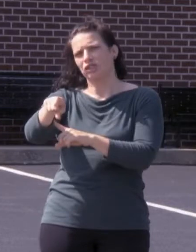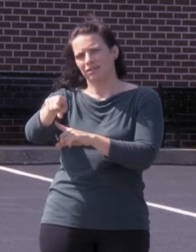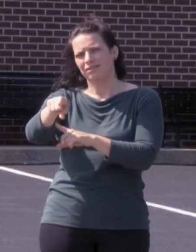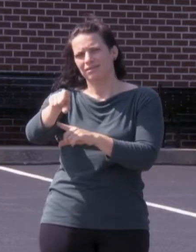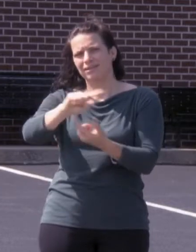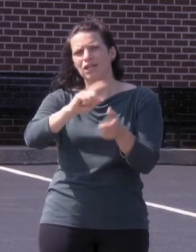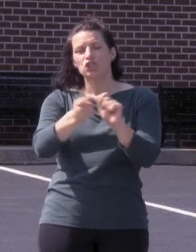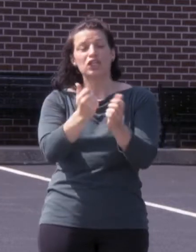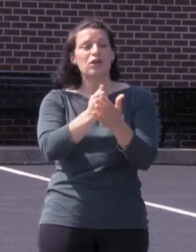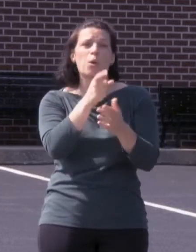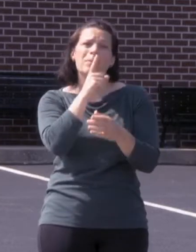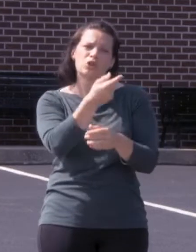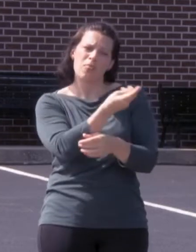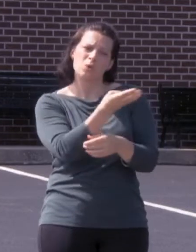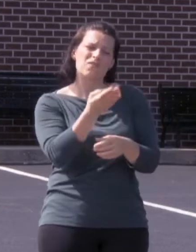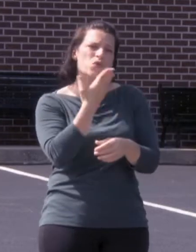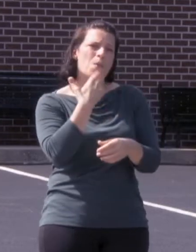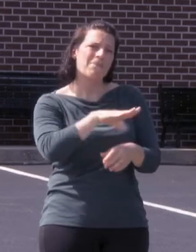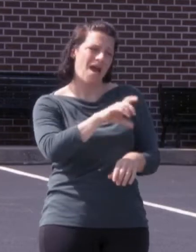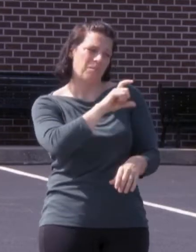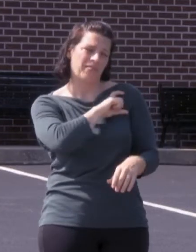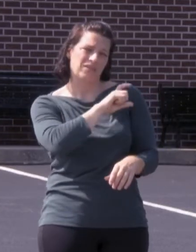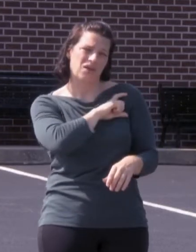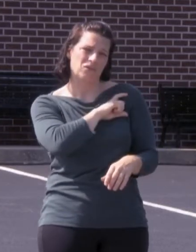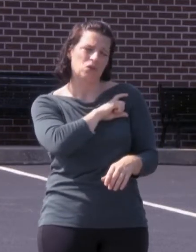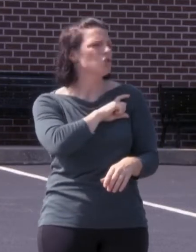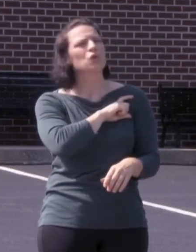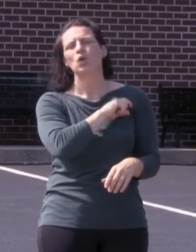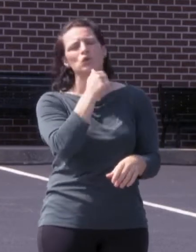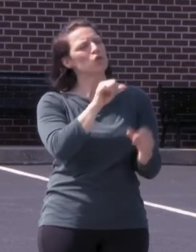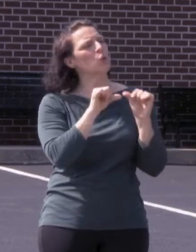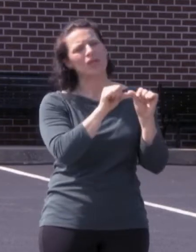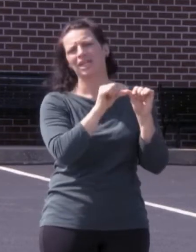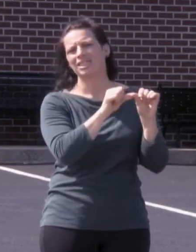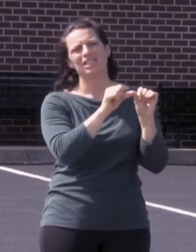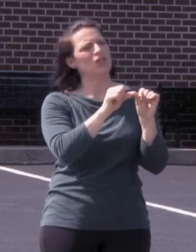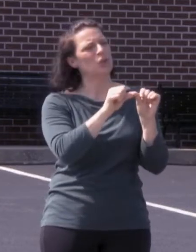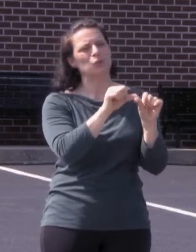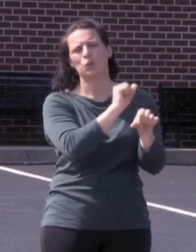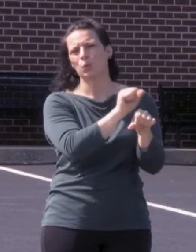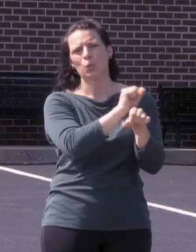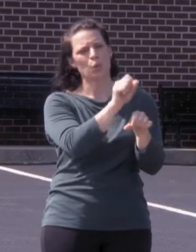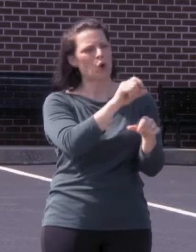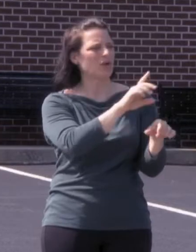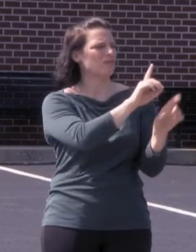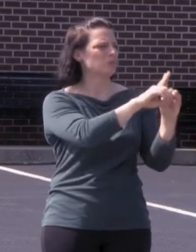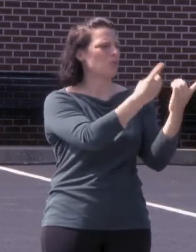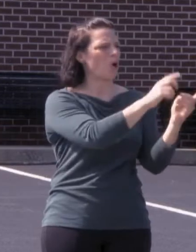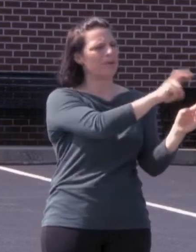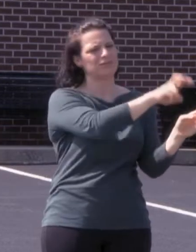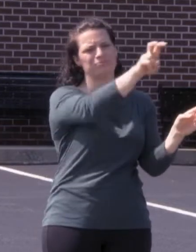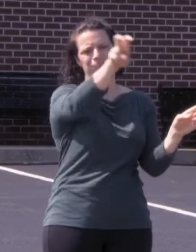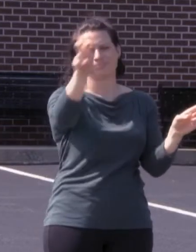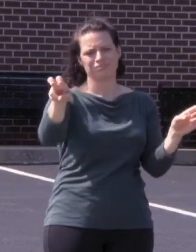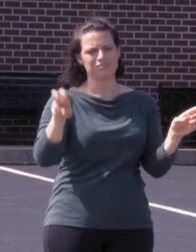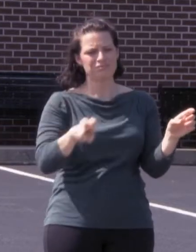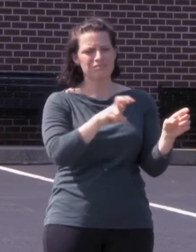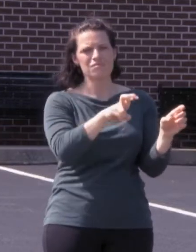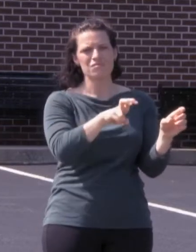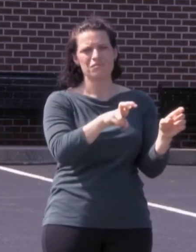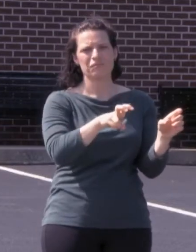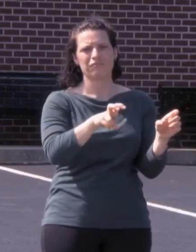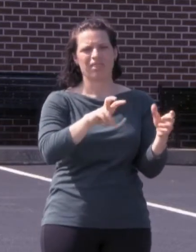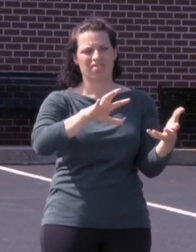sure those few bad apples don't just continue to roll around from department to department, poisoning